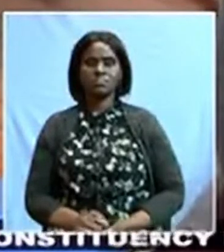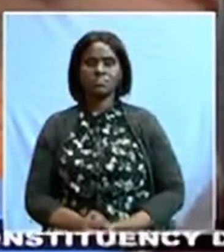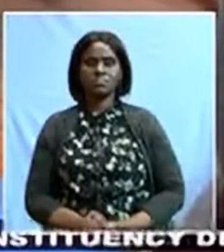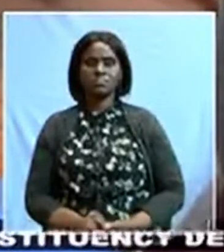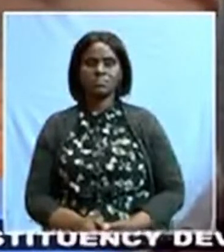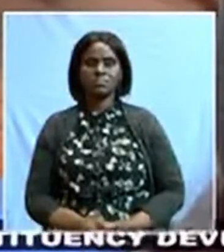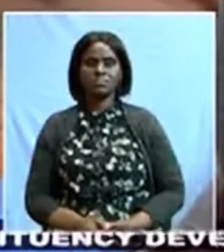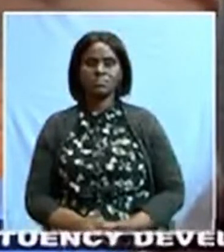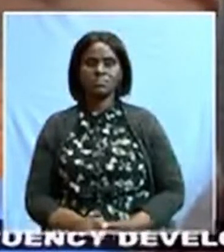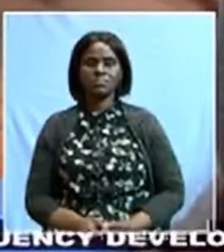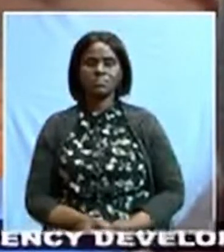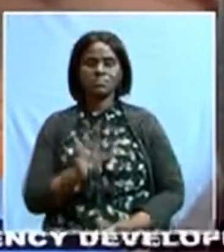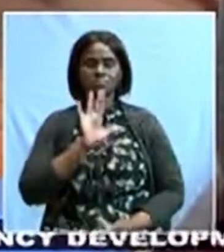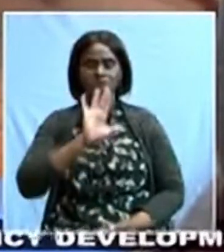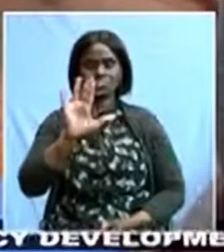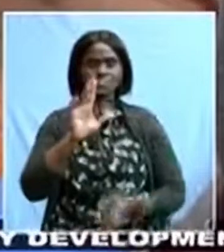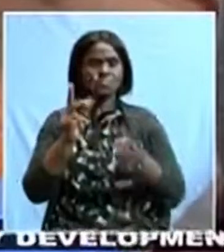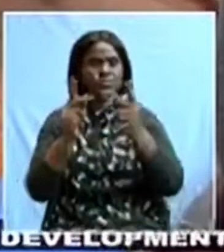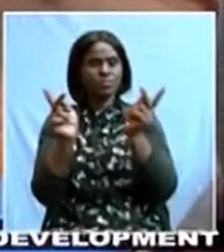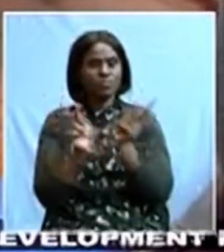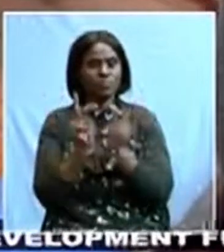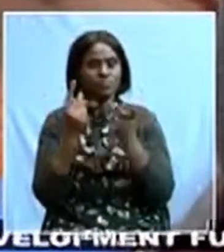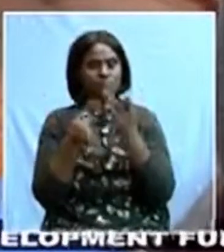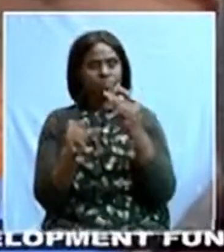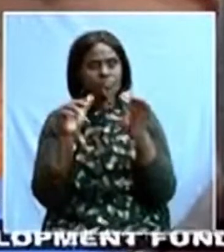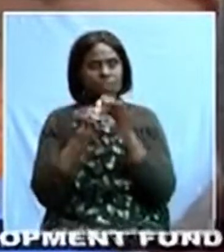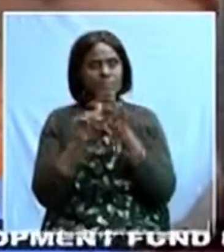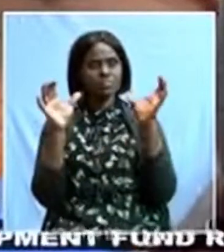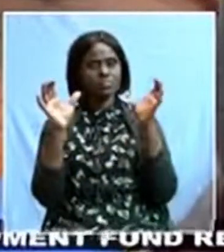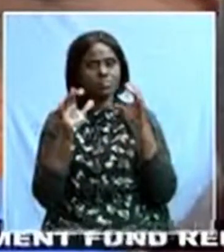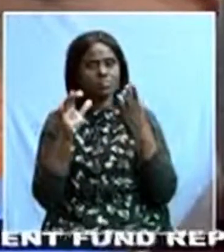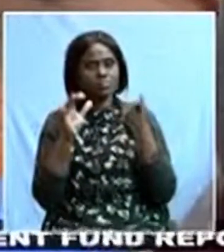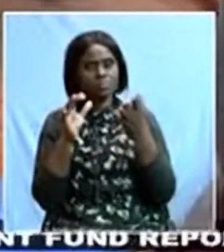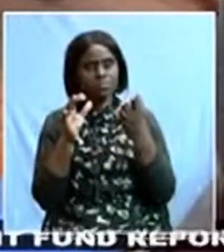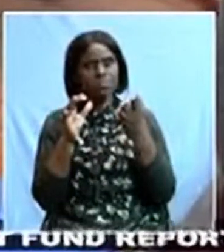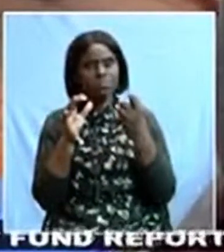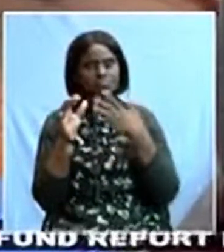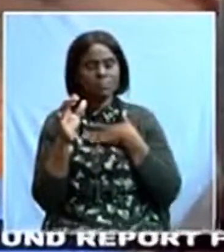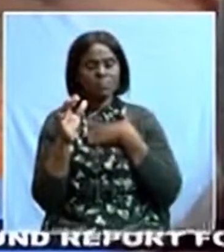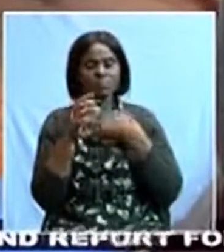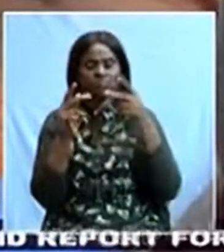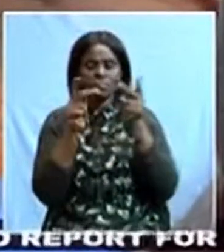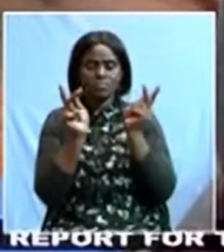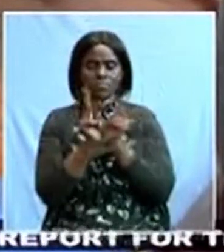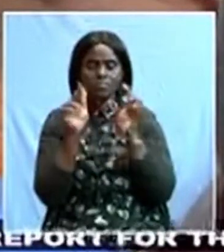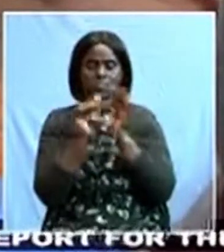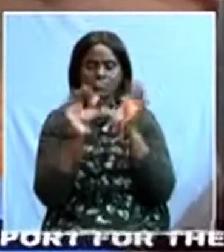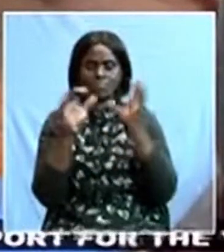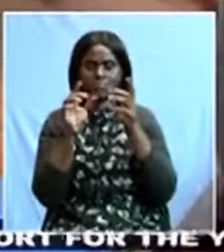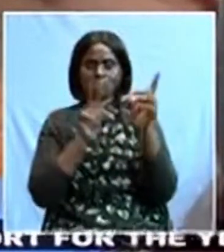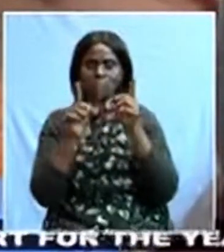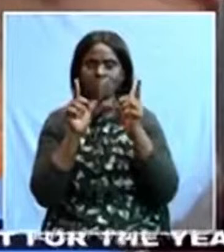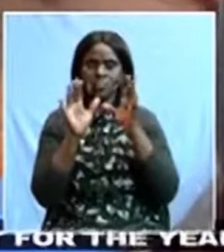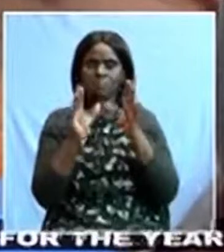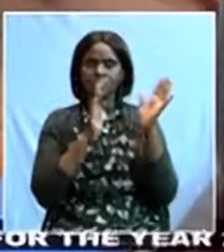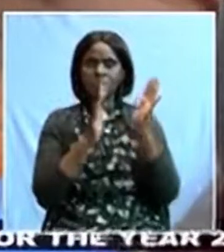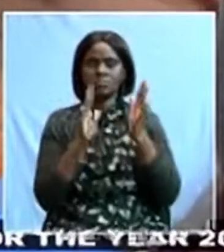What is your substantive position in the council? My substantive position is Director